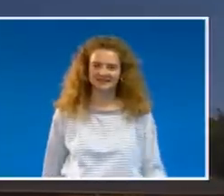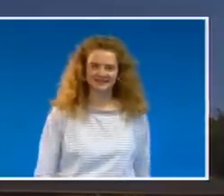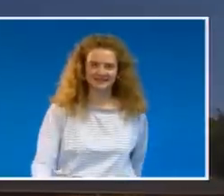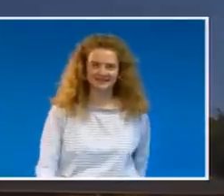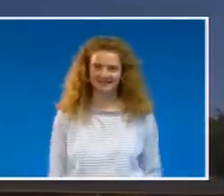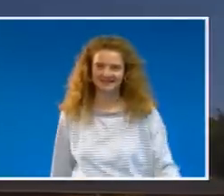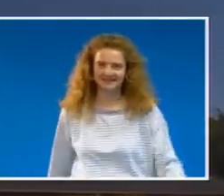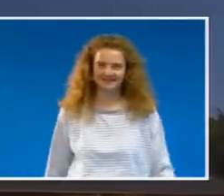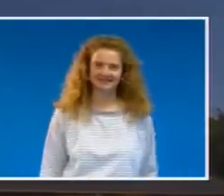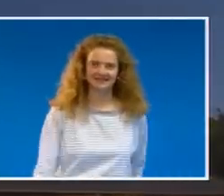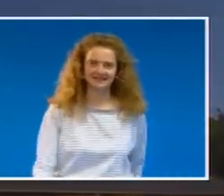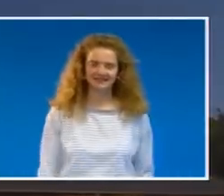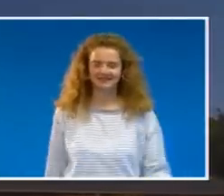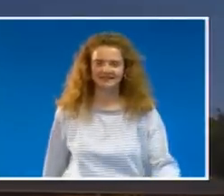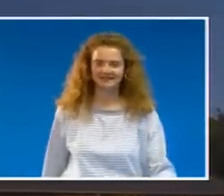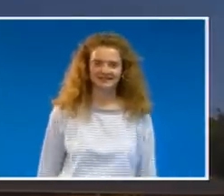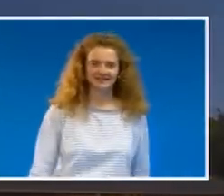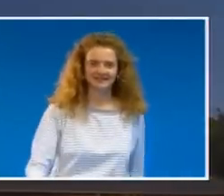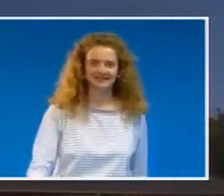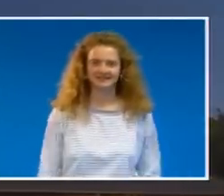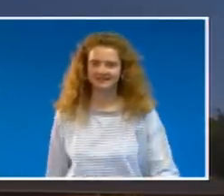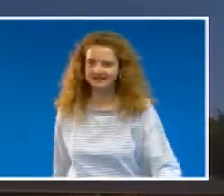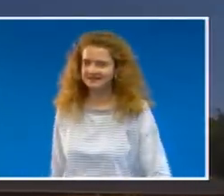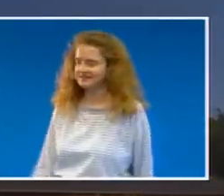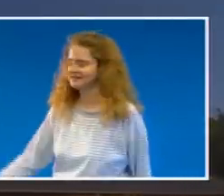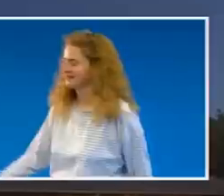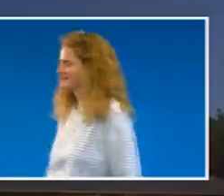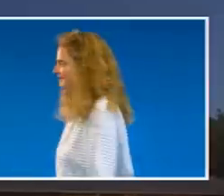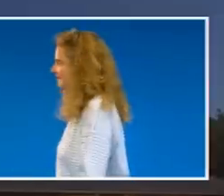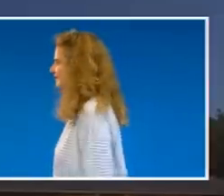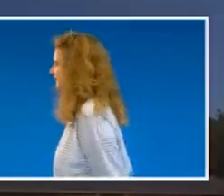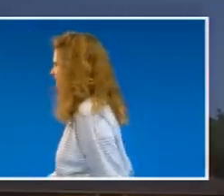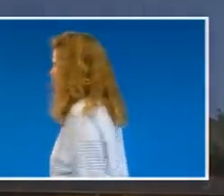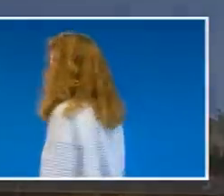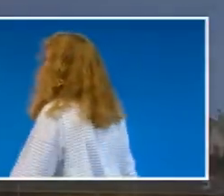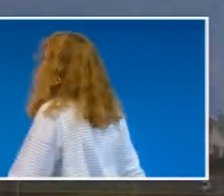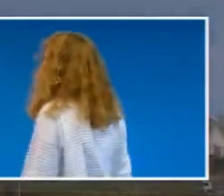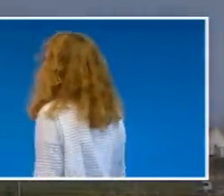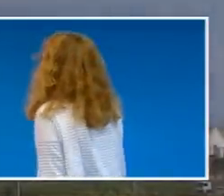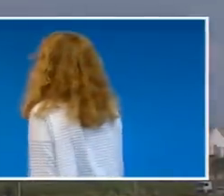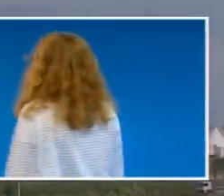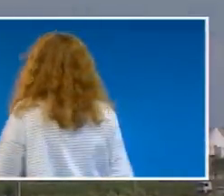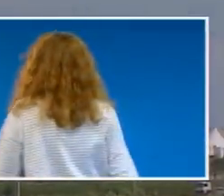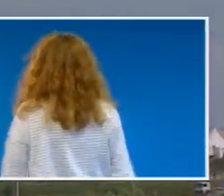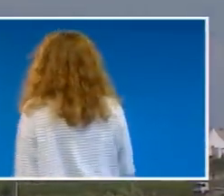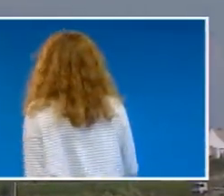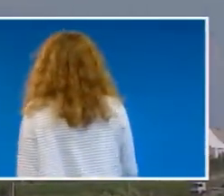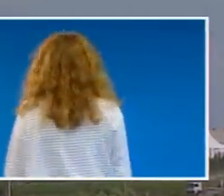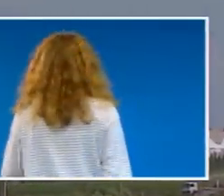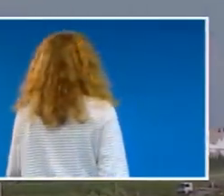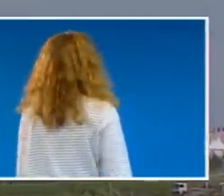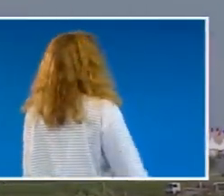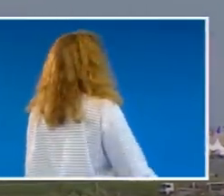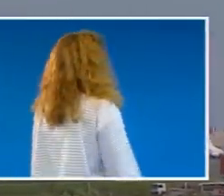feet together as children like to do. We all turn round together, we all turn round